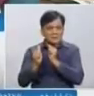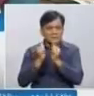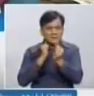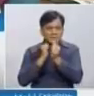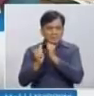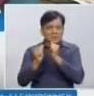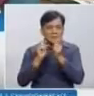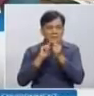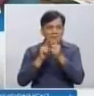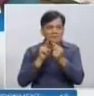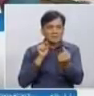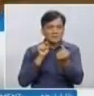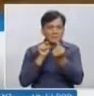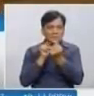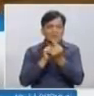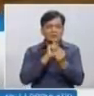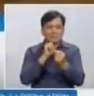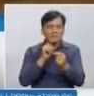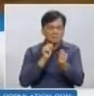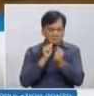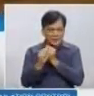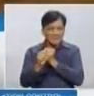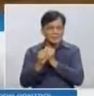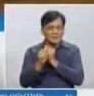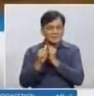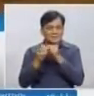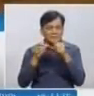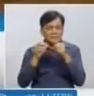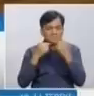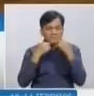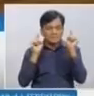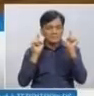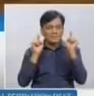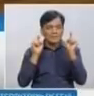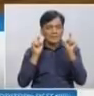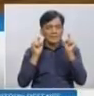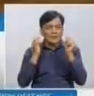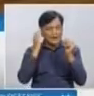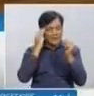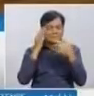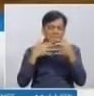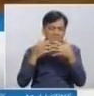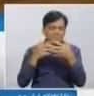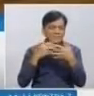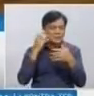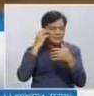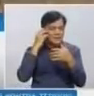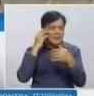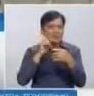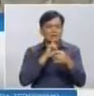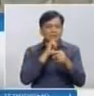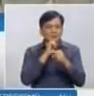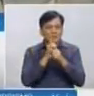least, approaching fulfillment. Be that as it may, Mindanao pauses